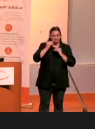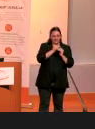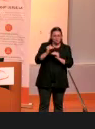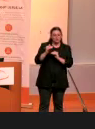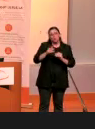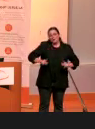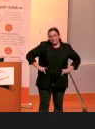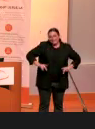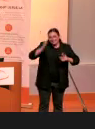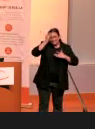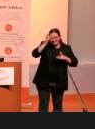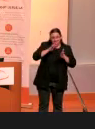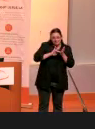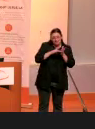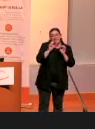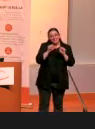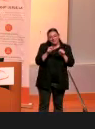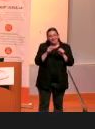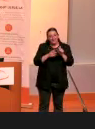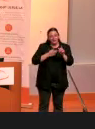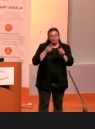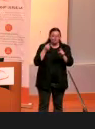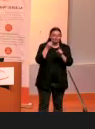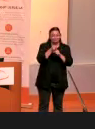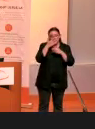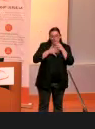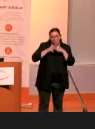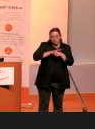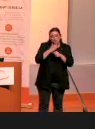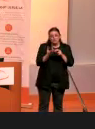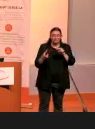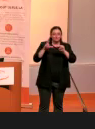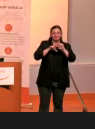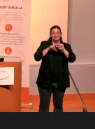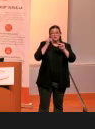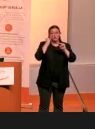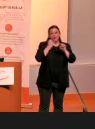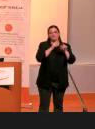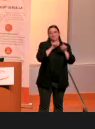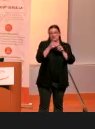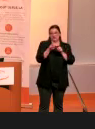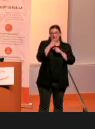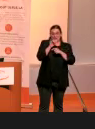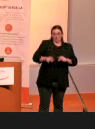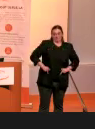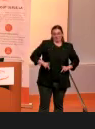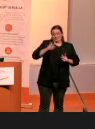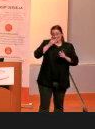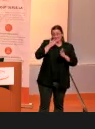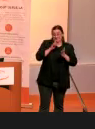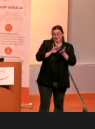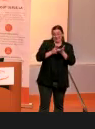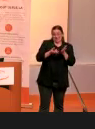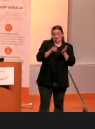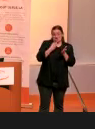kidney disease can cause an increase in your blood pressure. So if you're taking any of those medications, and I really